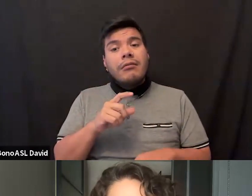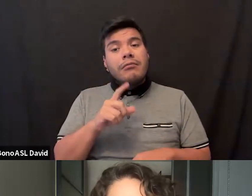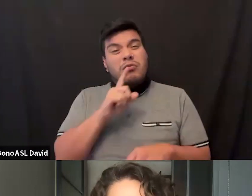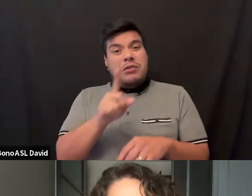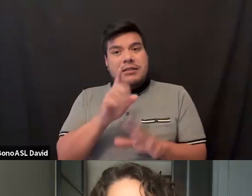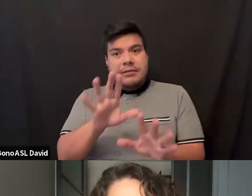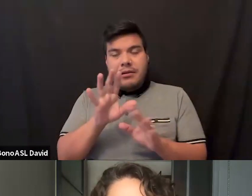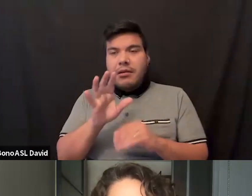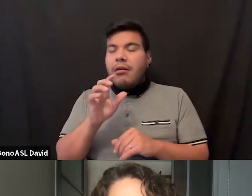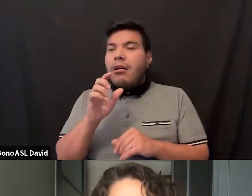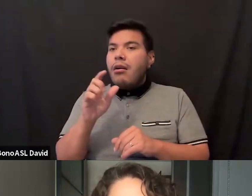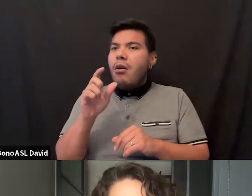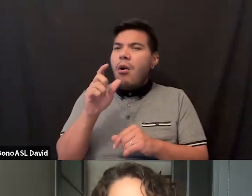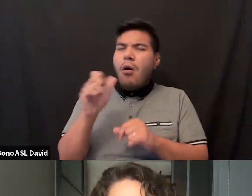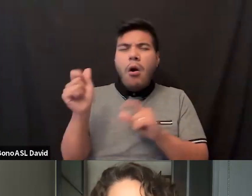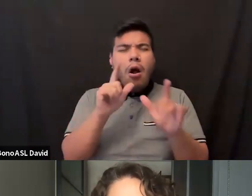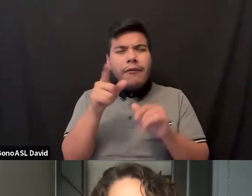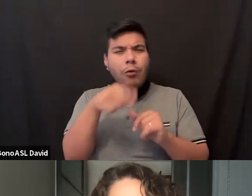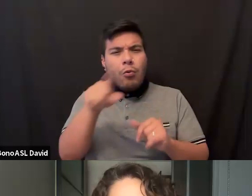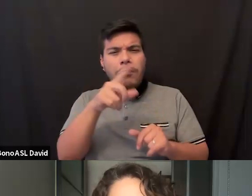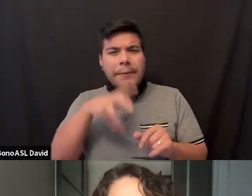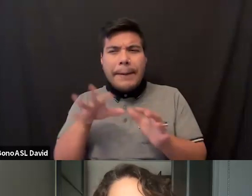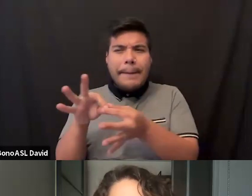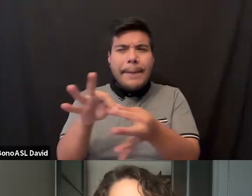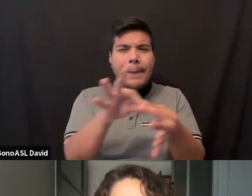united by this pain. There was this really unifying